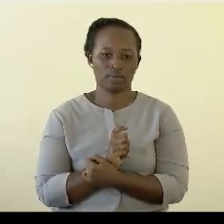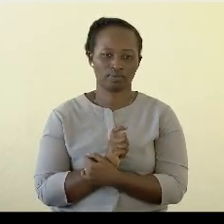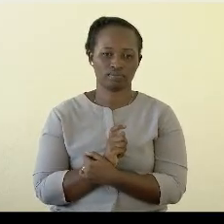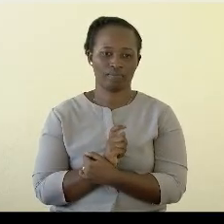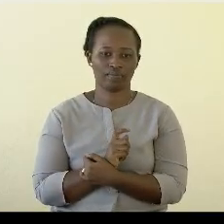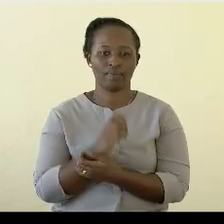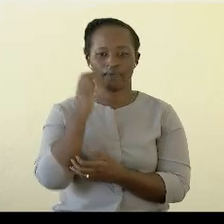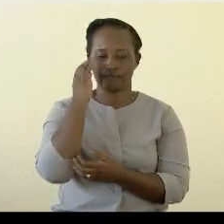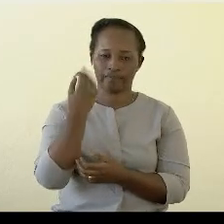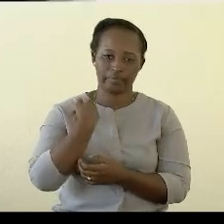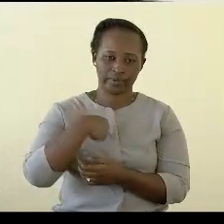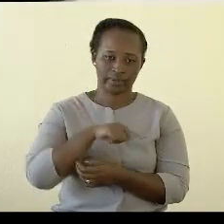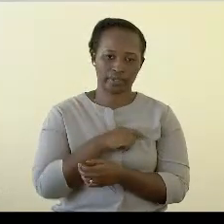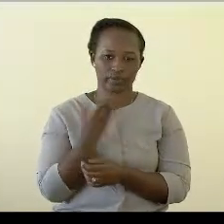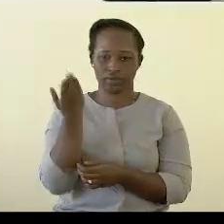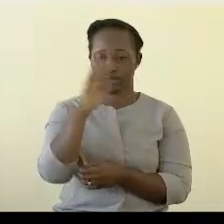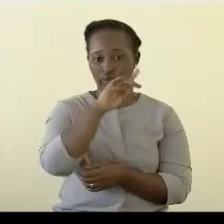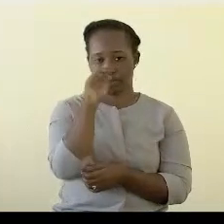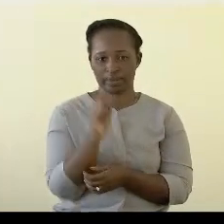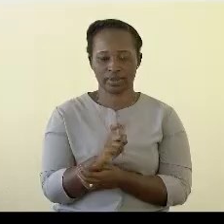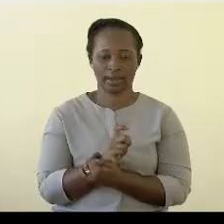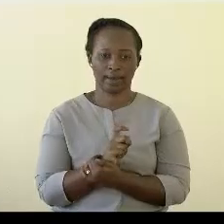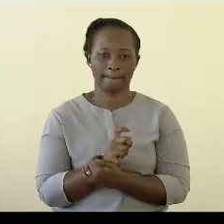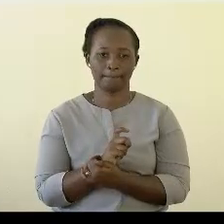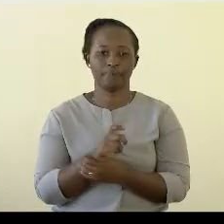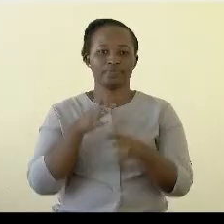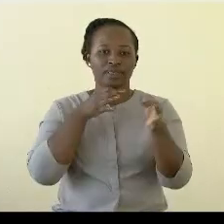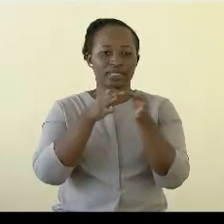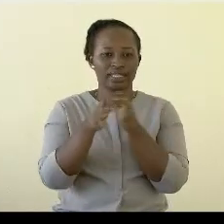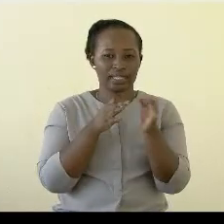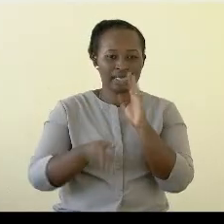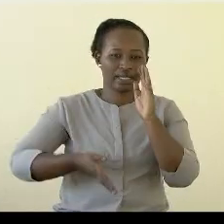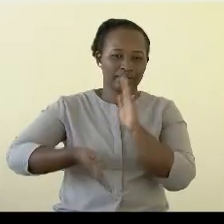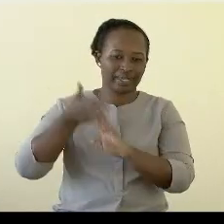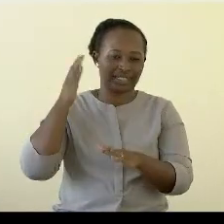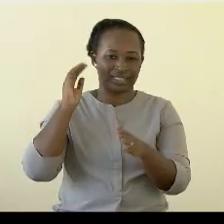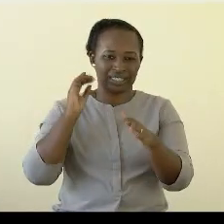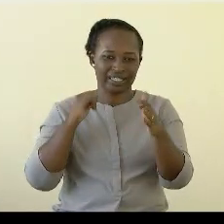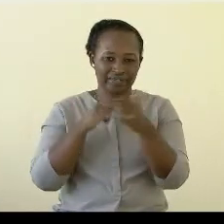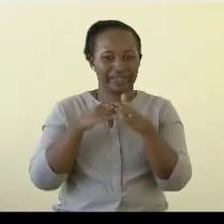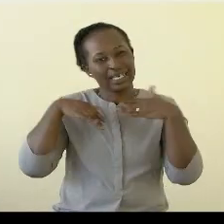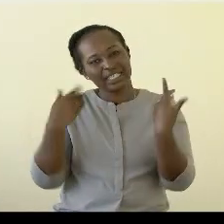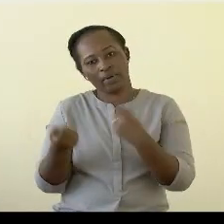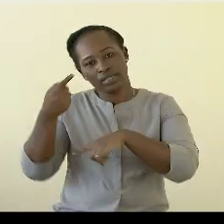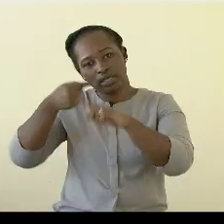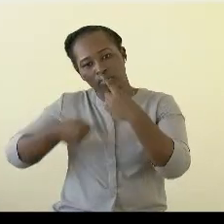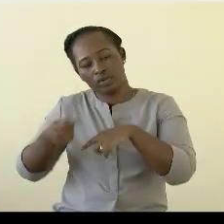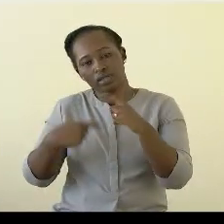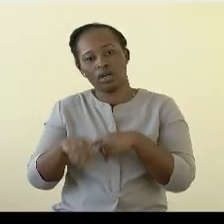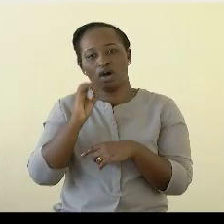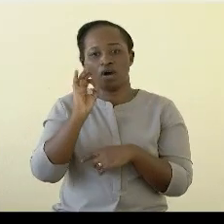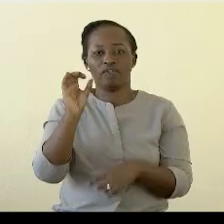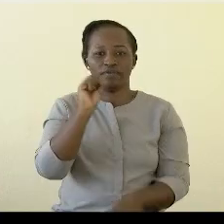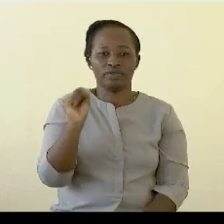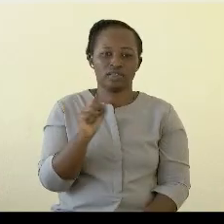So, if we get back to the question, state the immediate effect or the immediate consequence of a